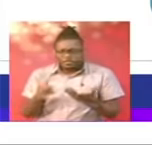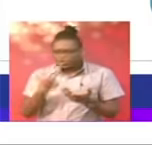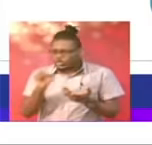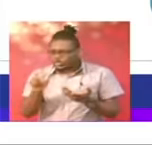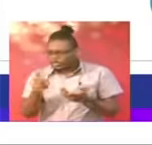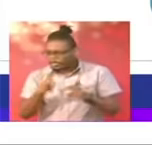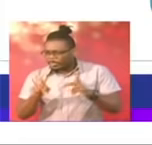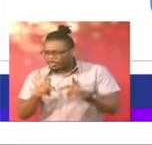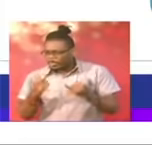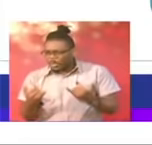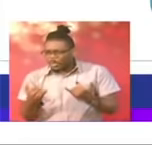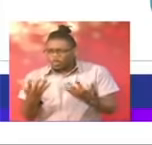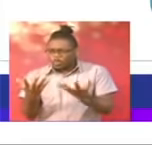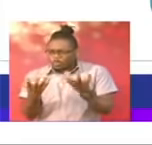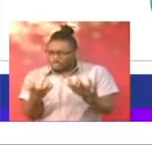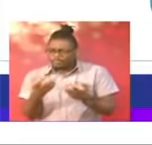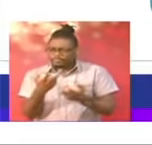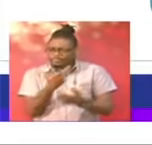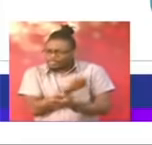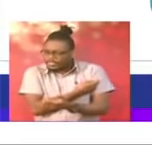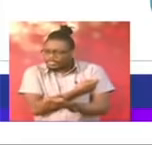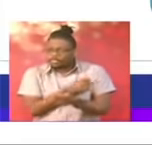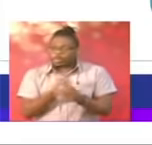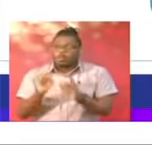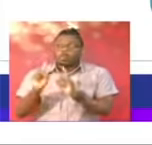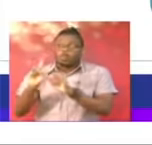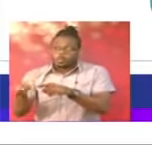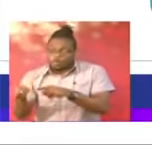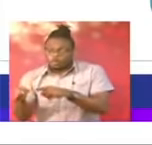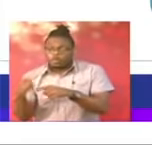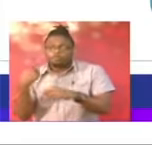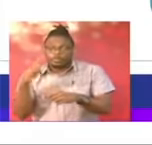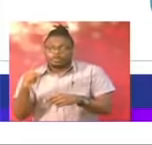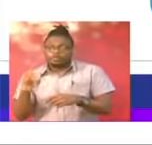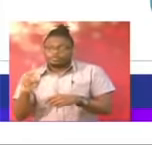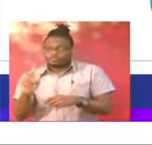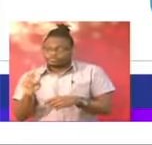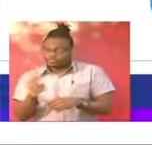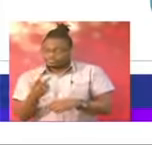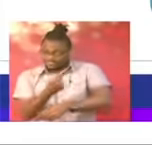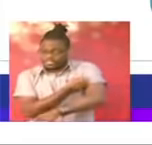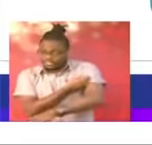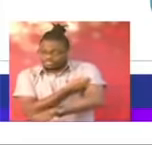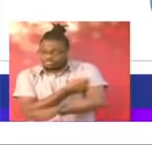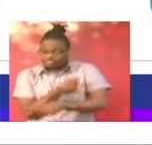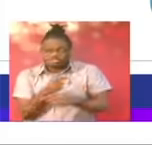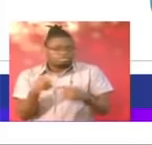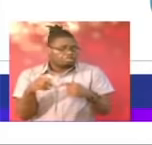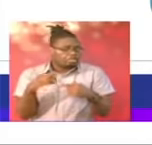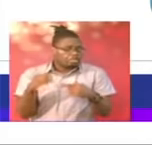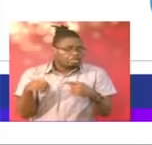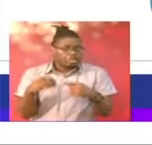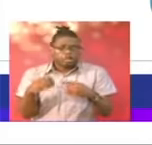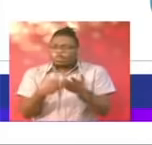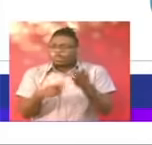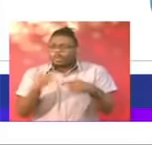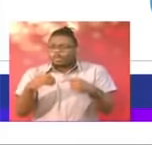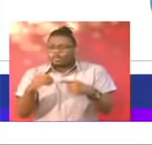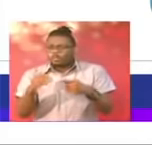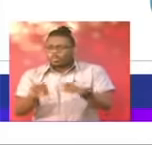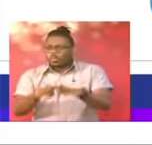being vaccinated? And what would that mean for the country opening up? Because it seems as if a lot